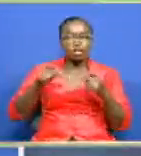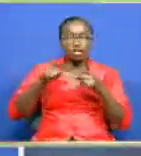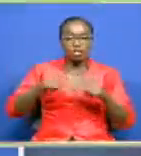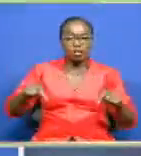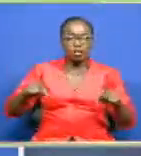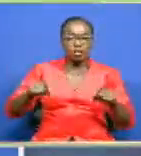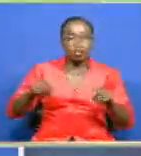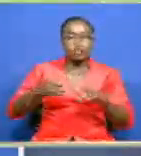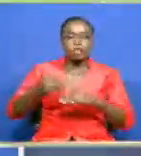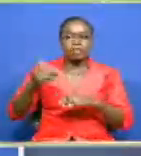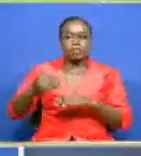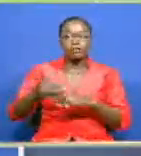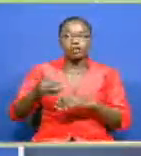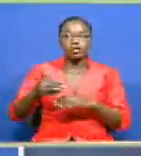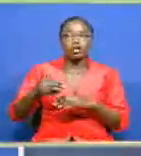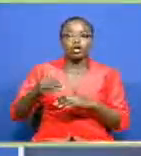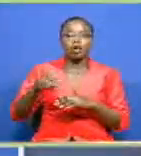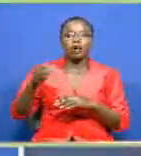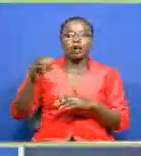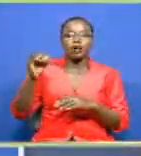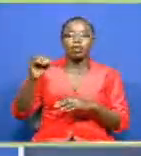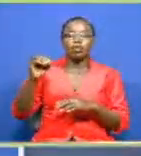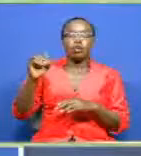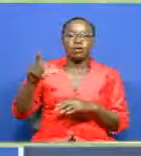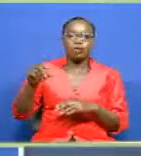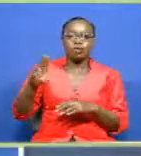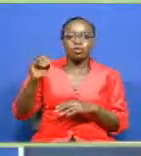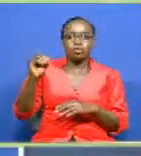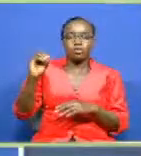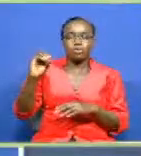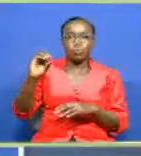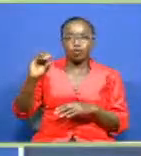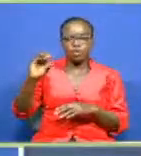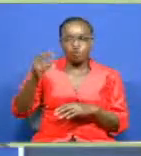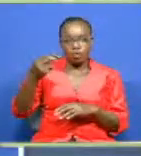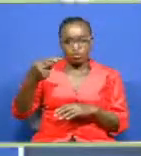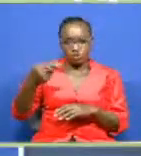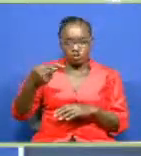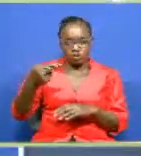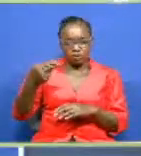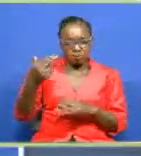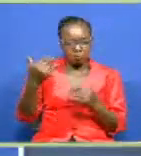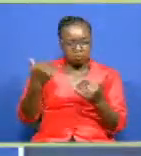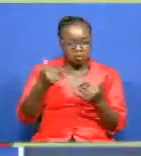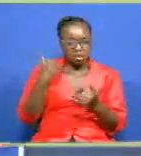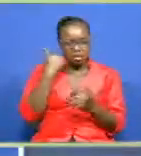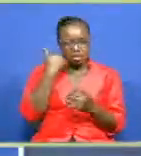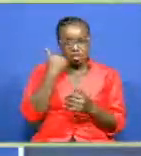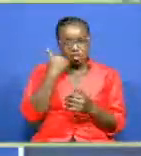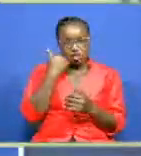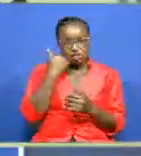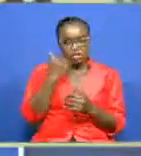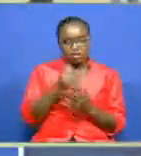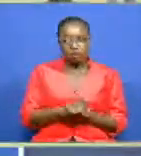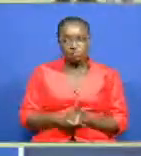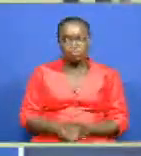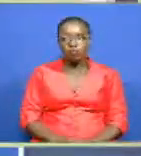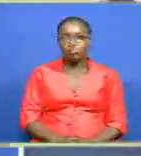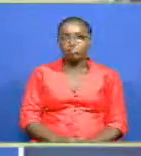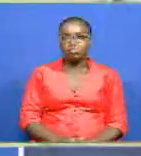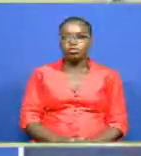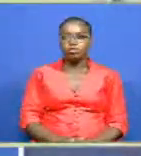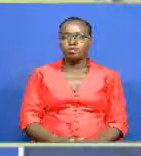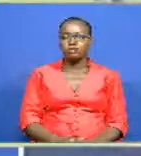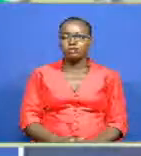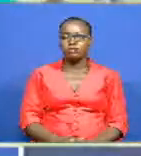after veteran Boniface Oluoch was ruled out through illness. Opio has already written to Gor Mahia requesting to move on.